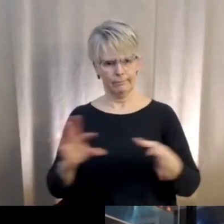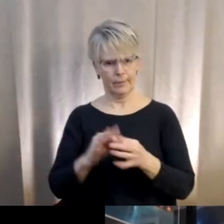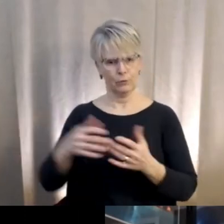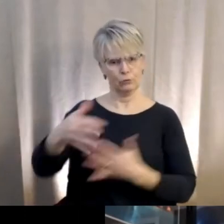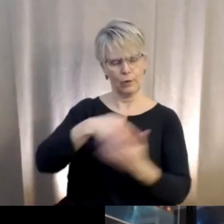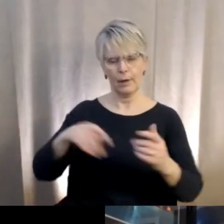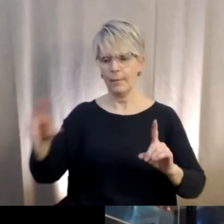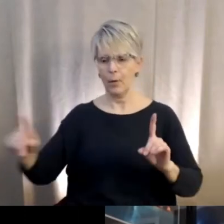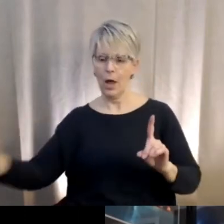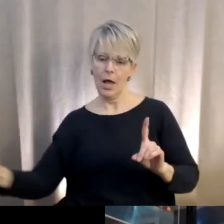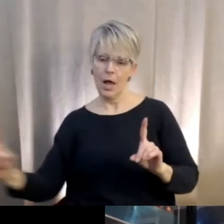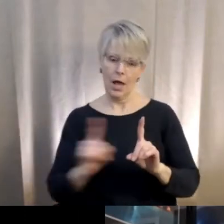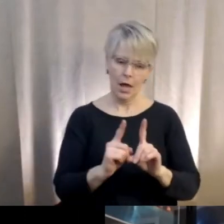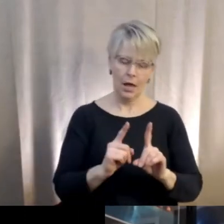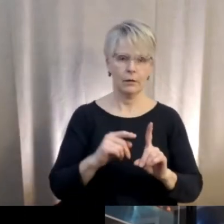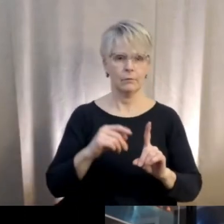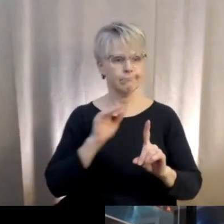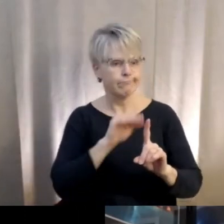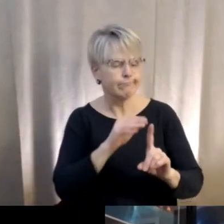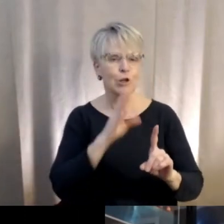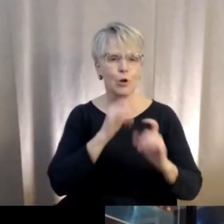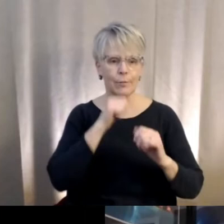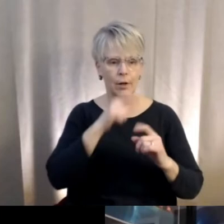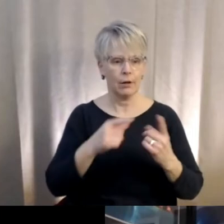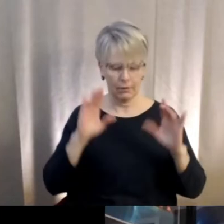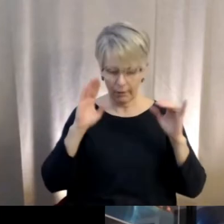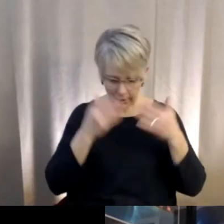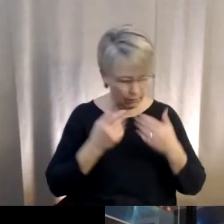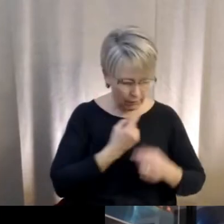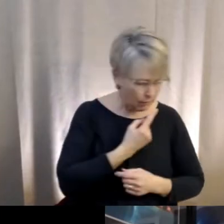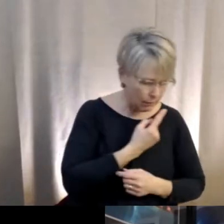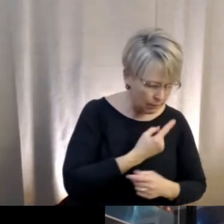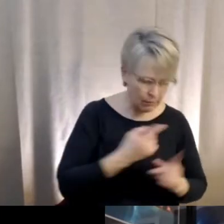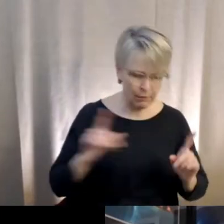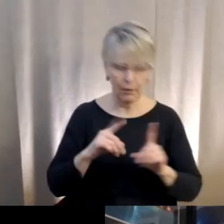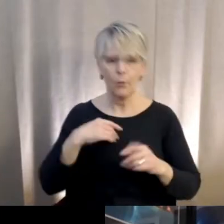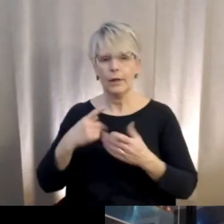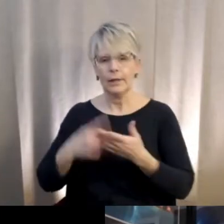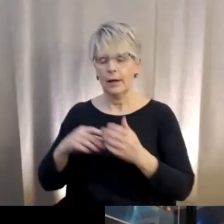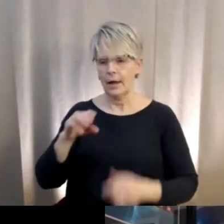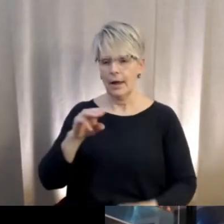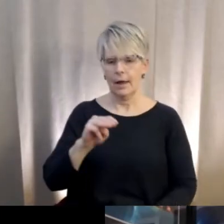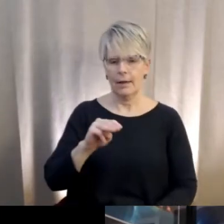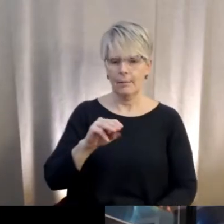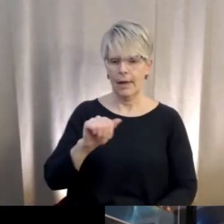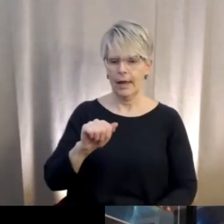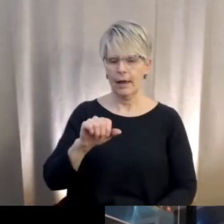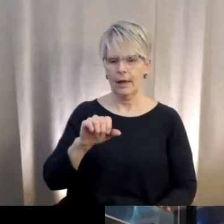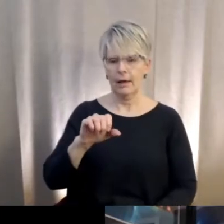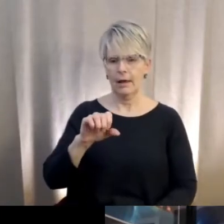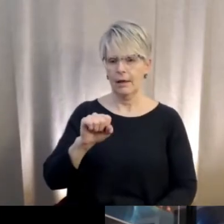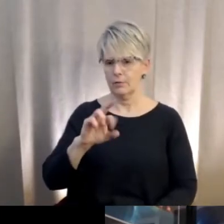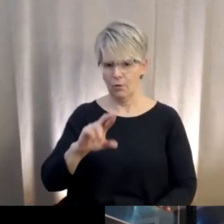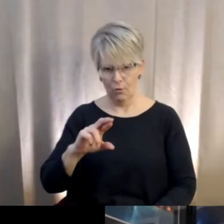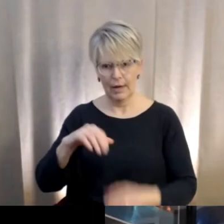and talk to him and he won't be like lost in his own little world. We spoke to MSAR in Manitoba and we've spoken to